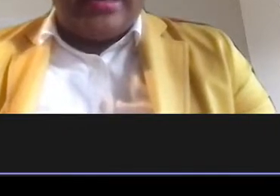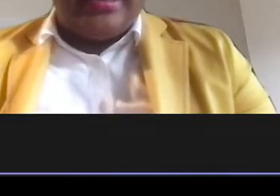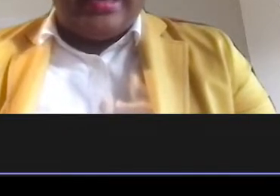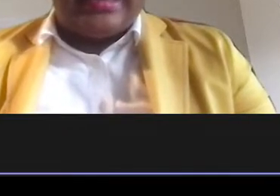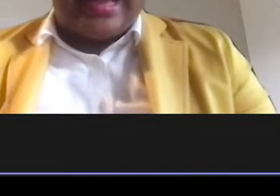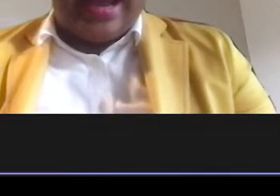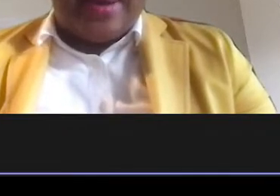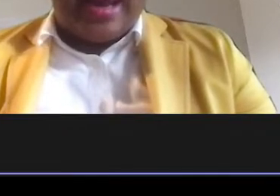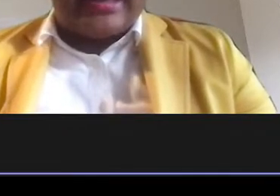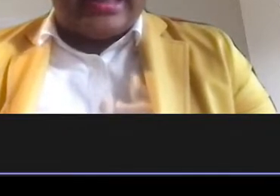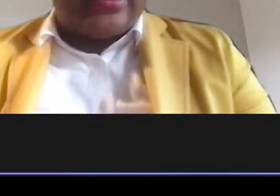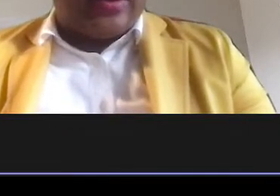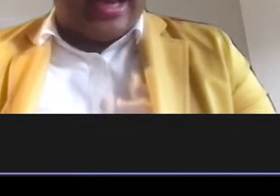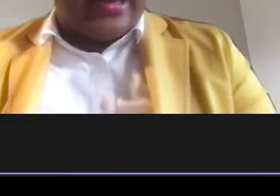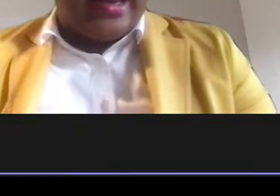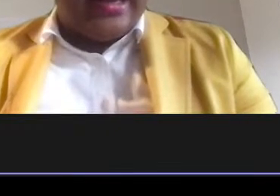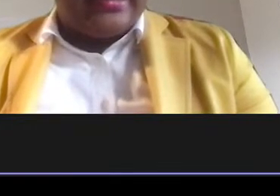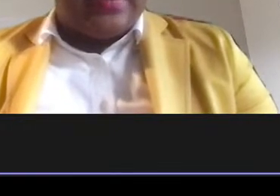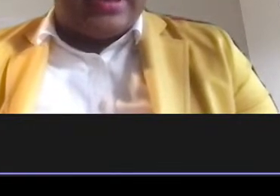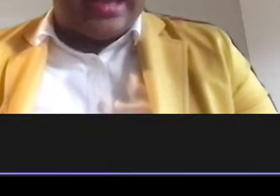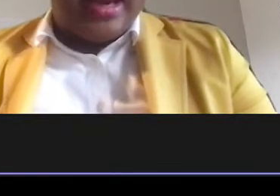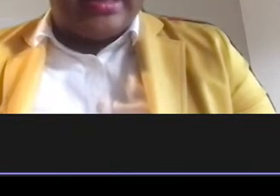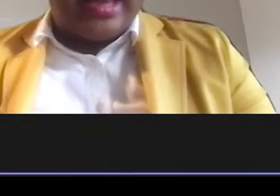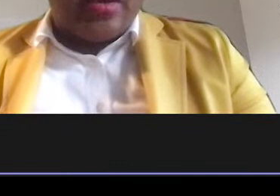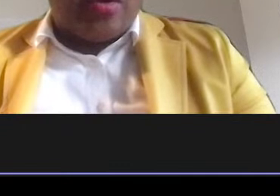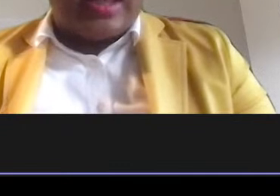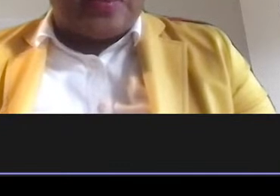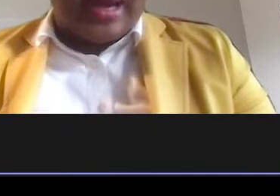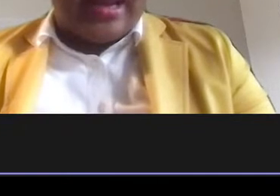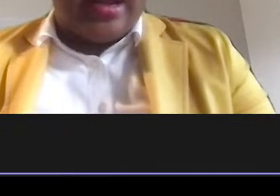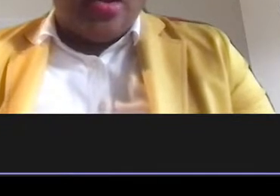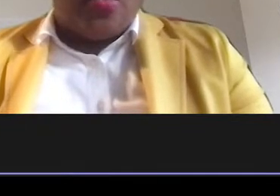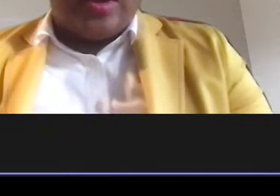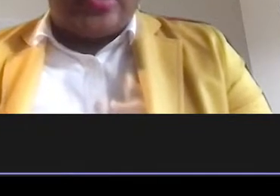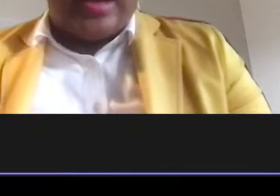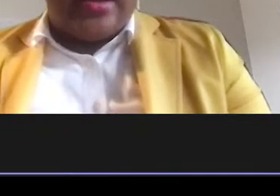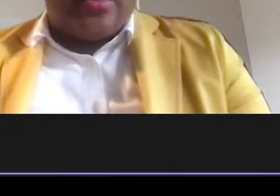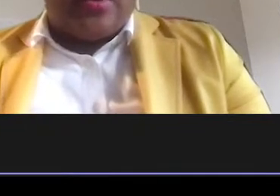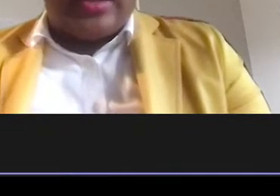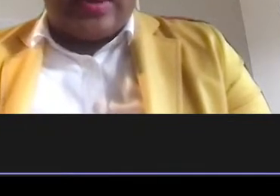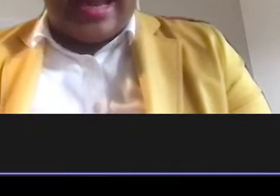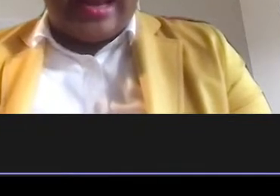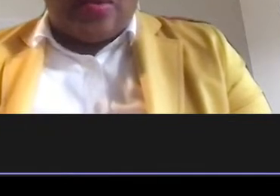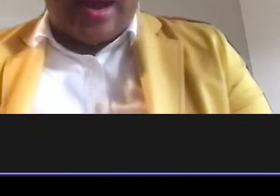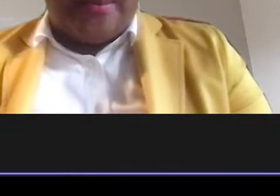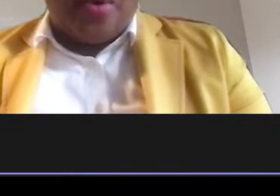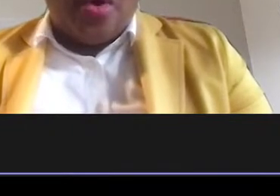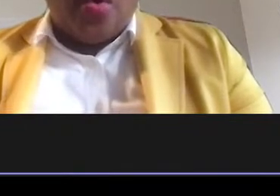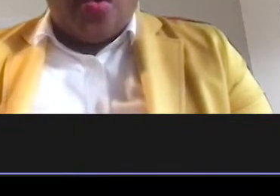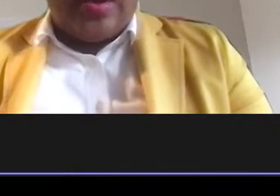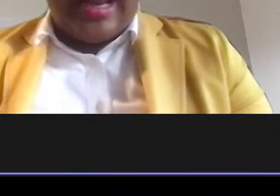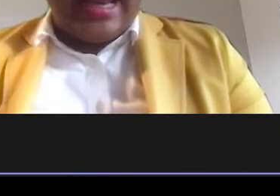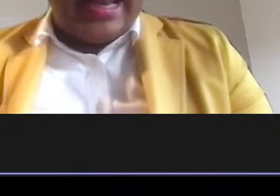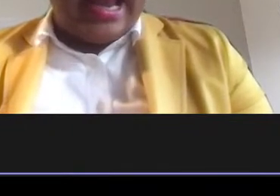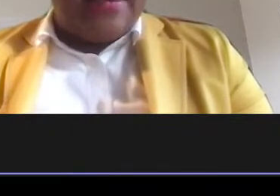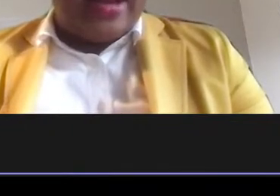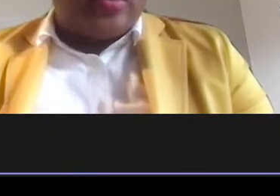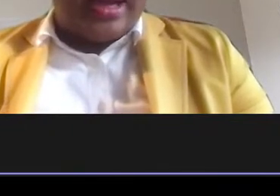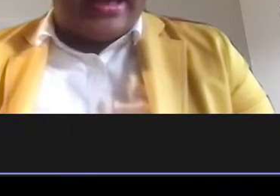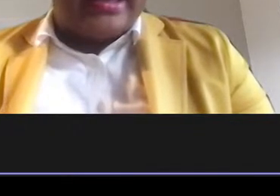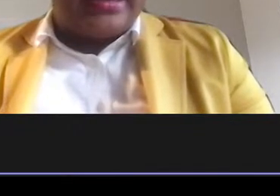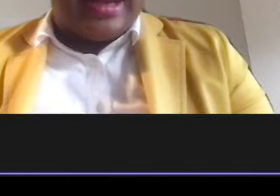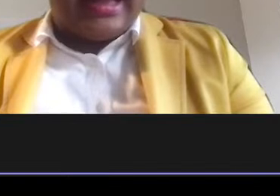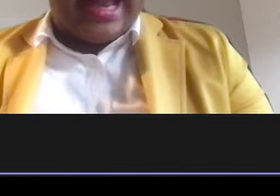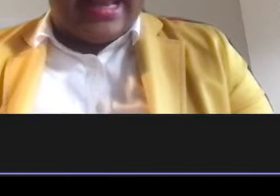hlelo lezigaba ezihlukene zemisebenzi ekomasipala ngokwehlukana kwabo ukulekelela